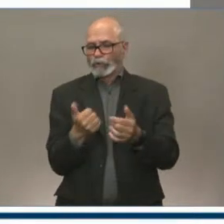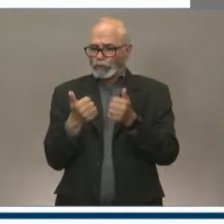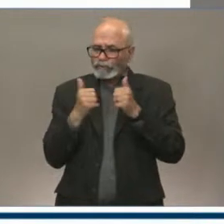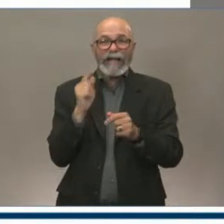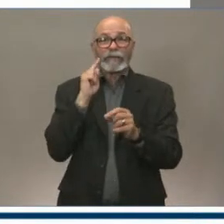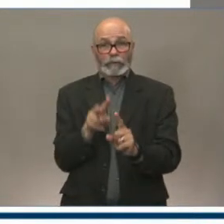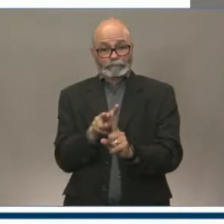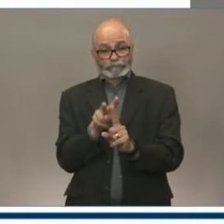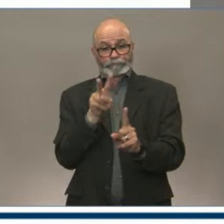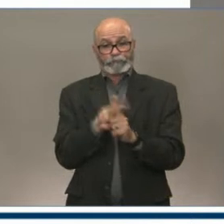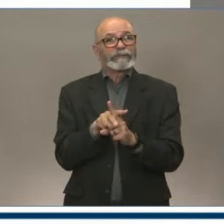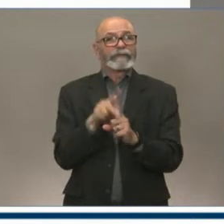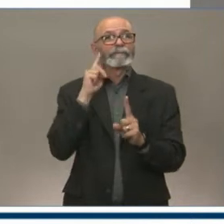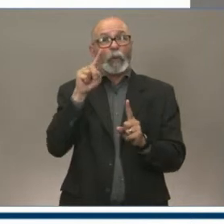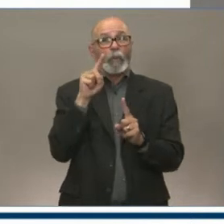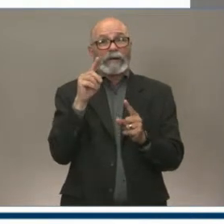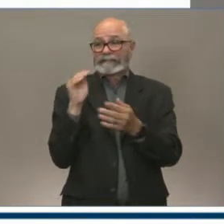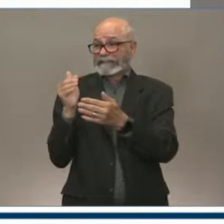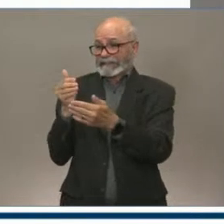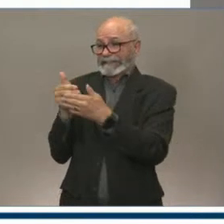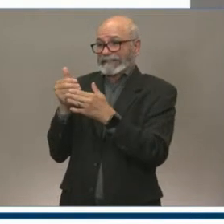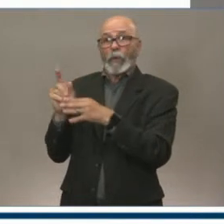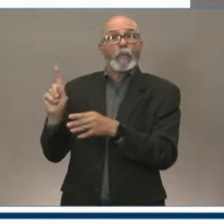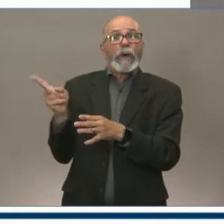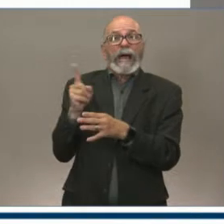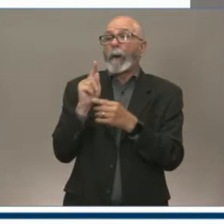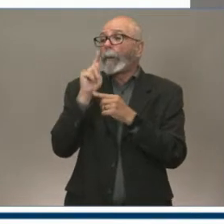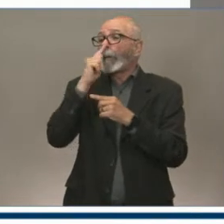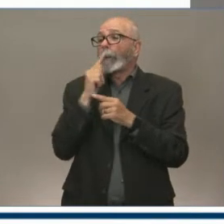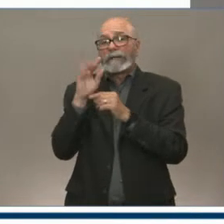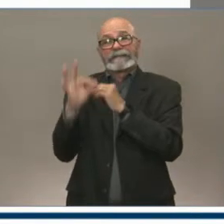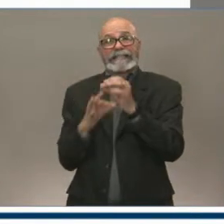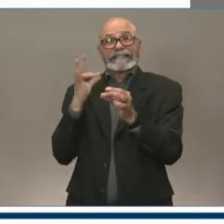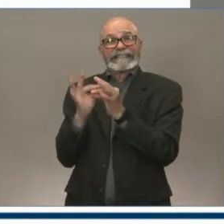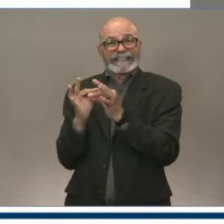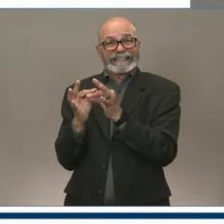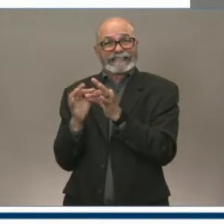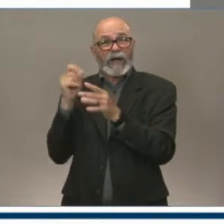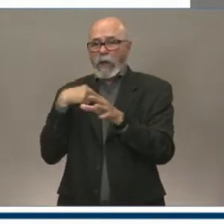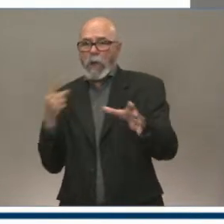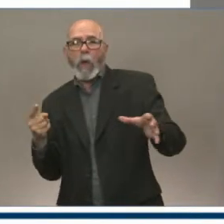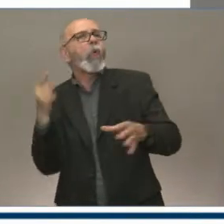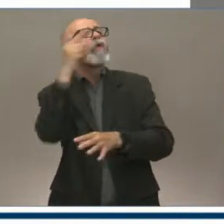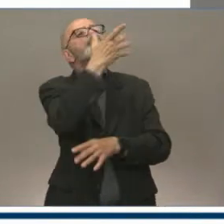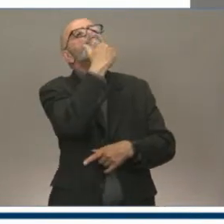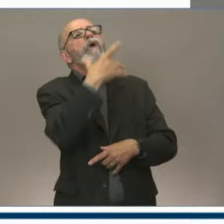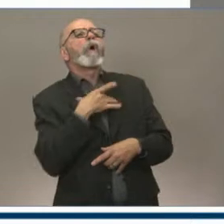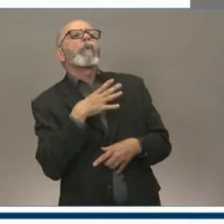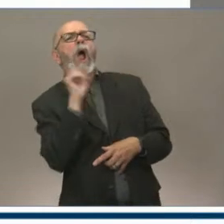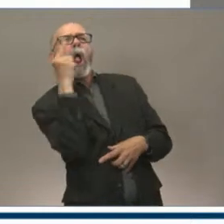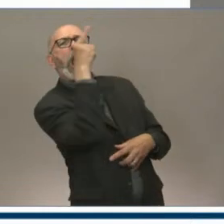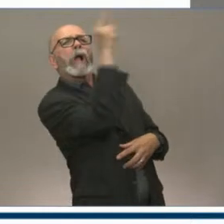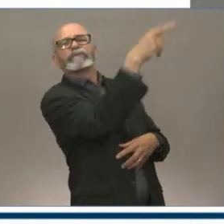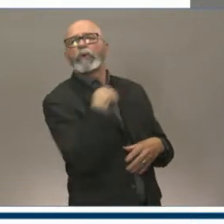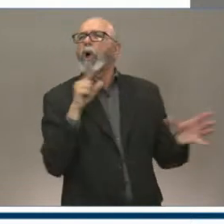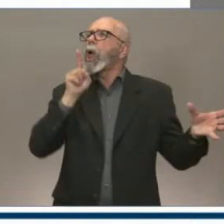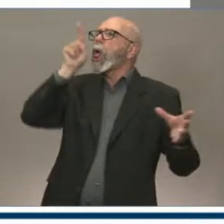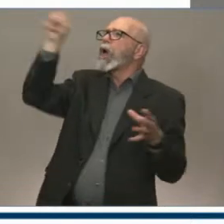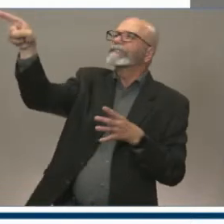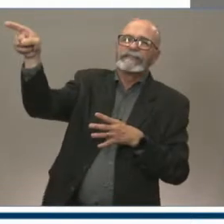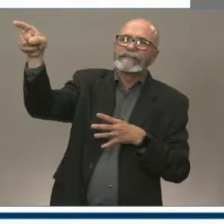possible, but if you need to go to the next town or city to access a testing or vaccination appointment, you can do that.